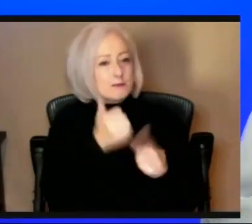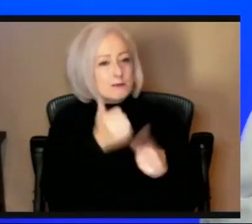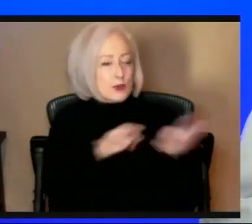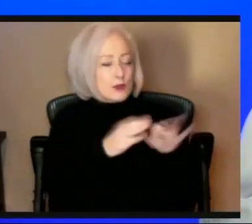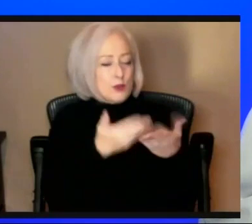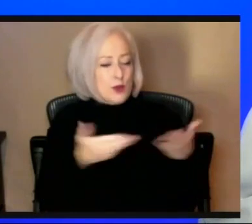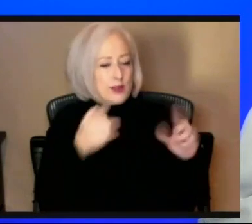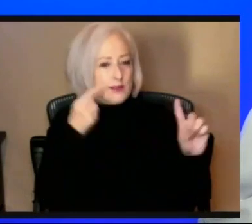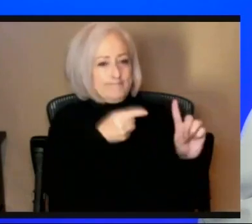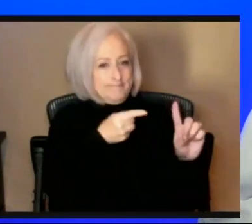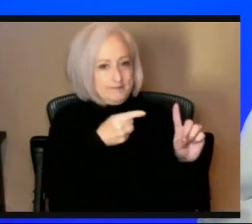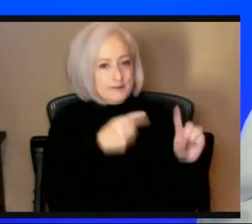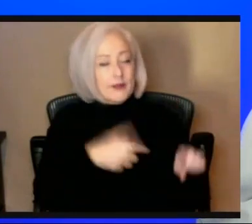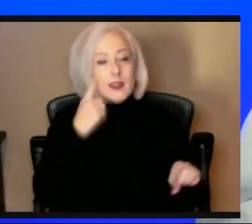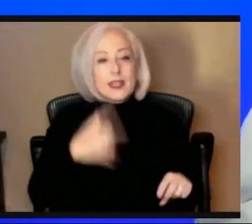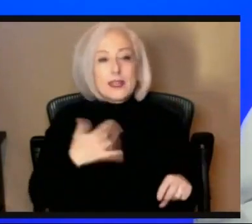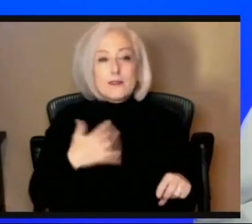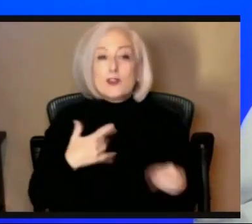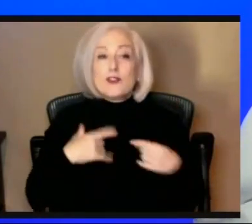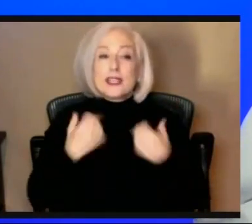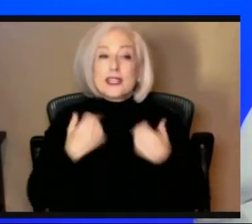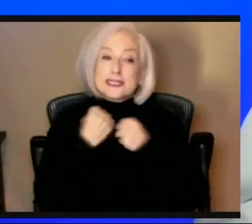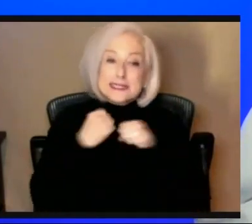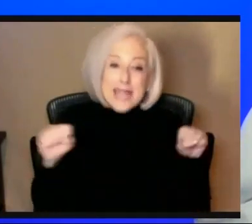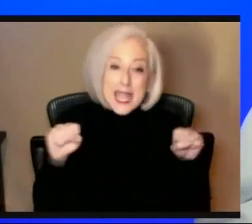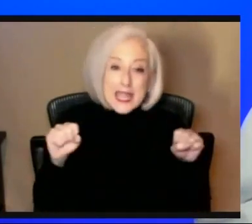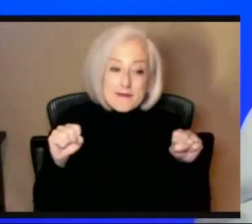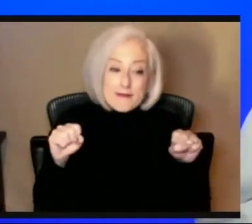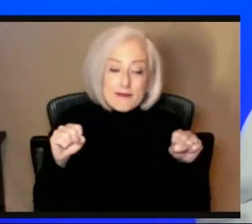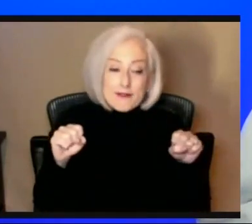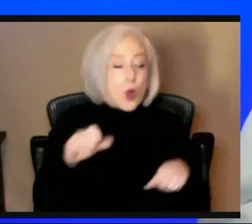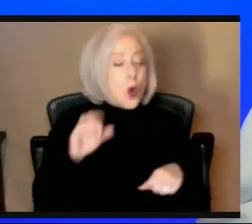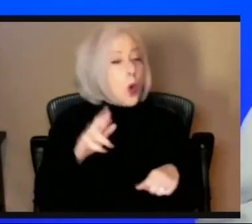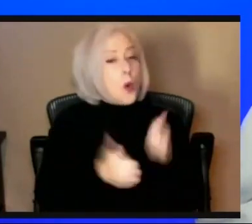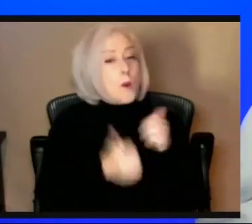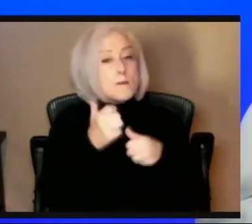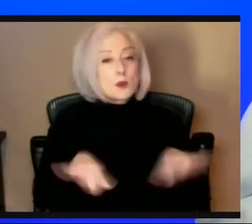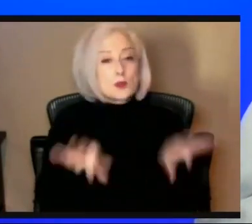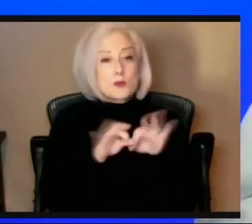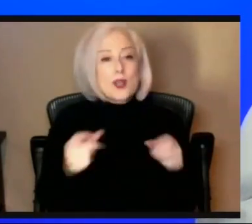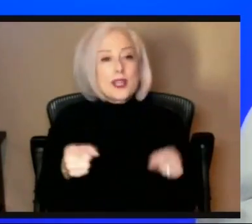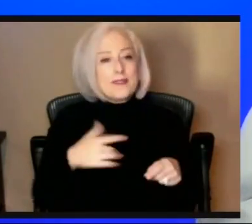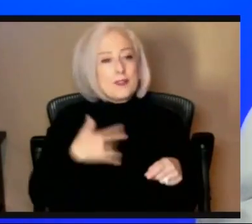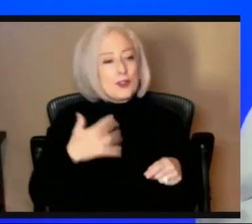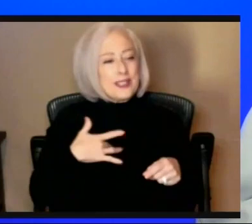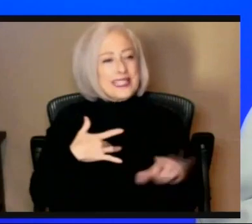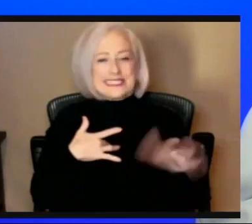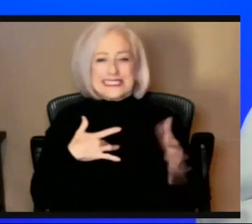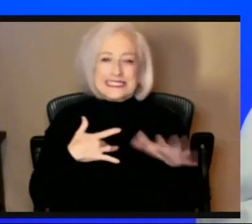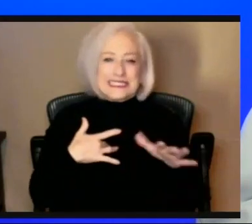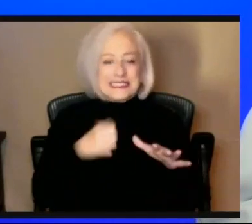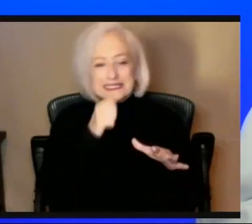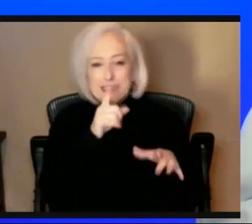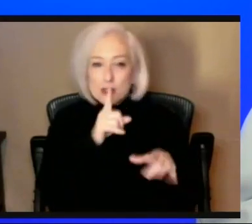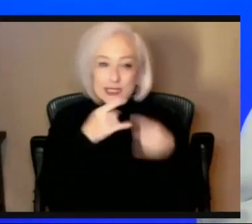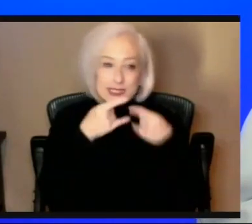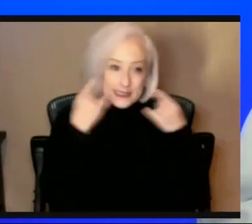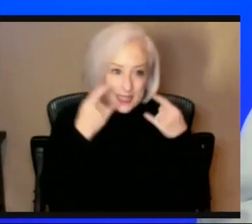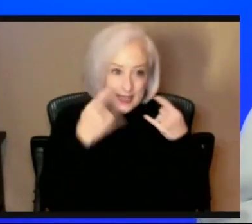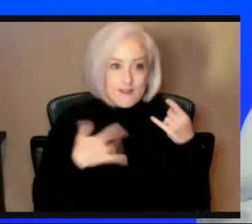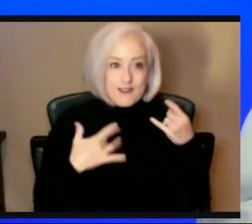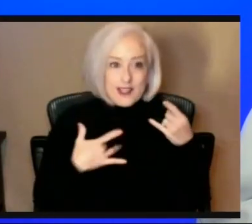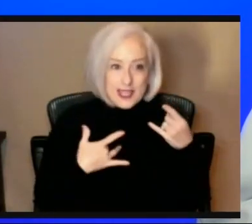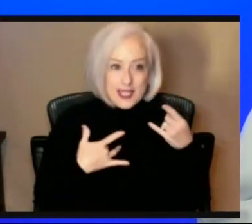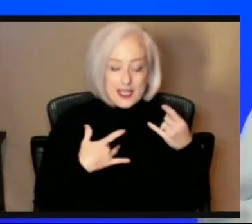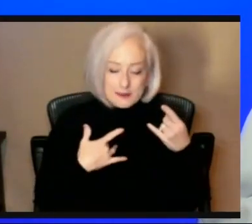If you feel unsafe, or more importantly, if you are unsafe, because these masks, the masking guidance, people have